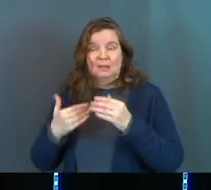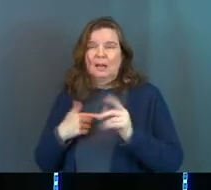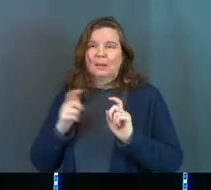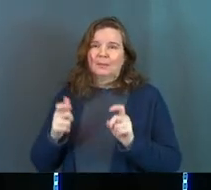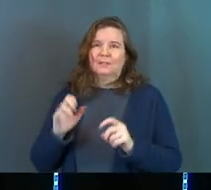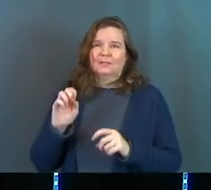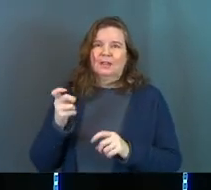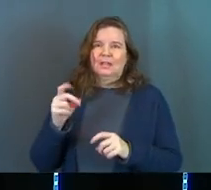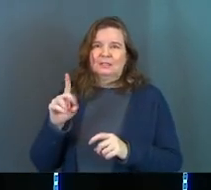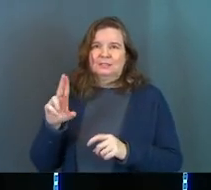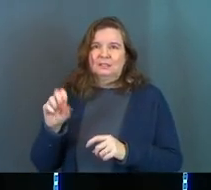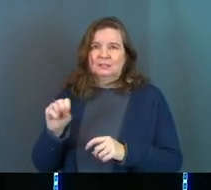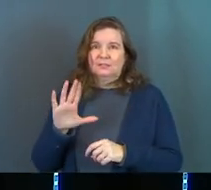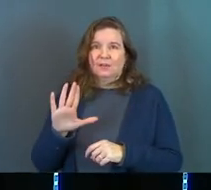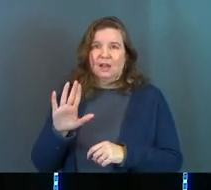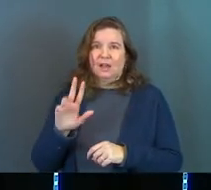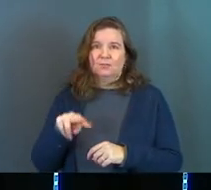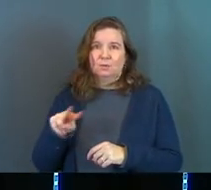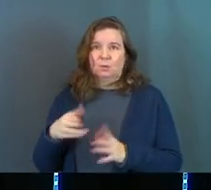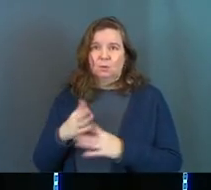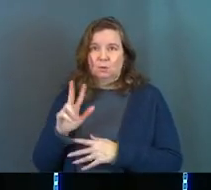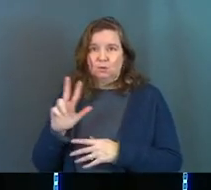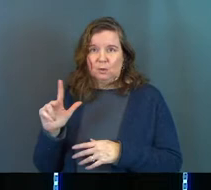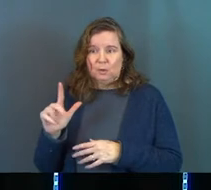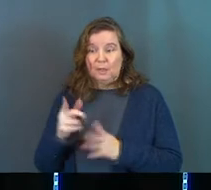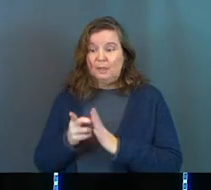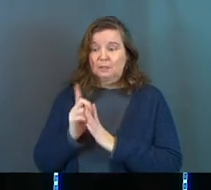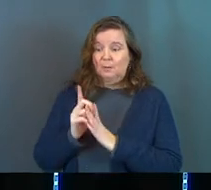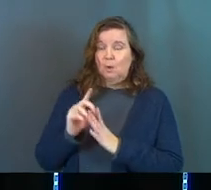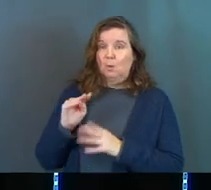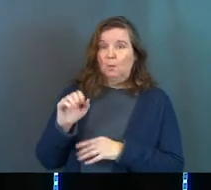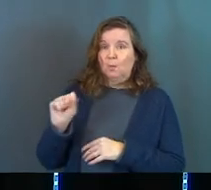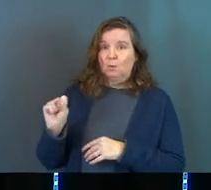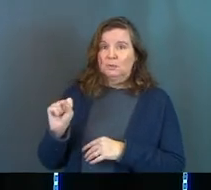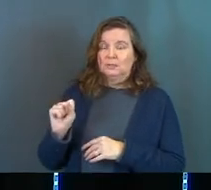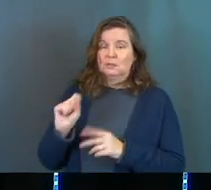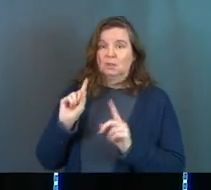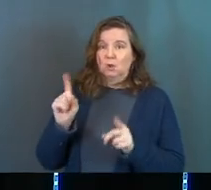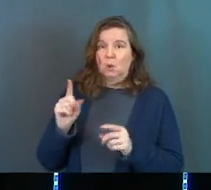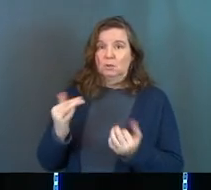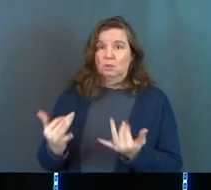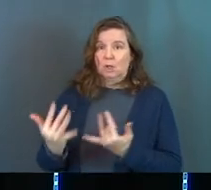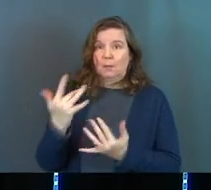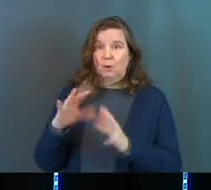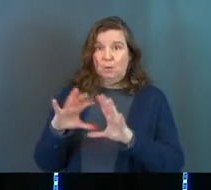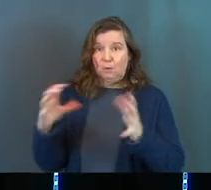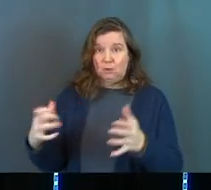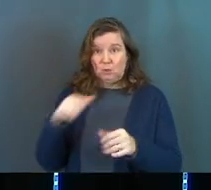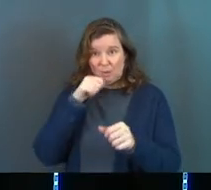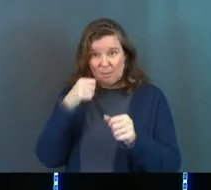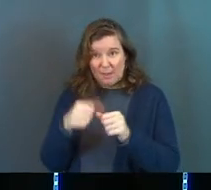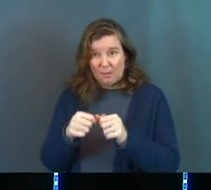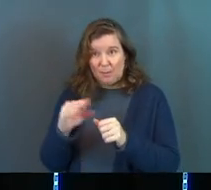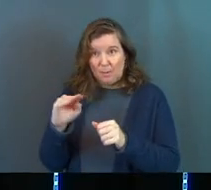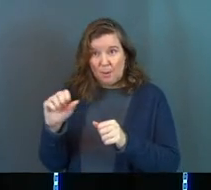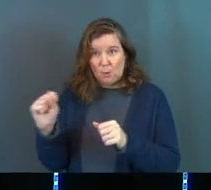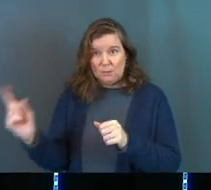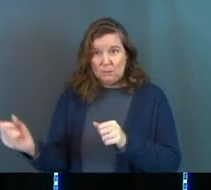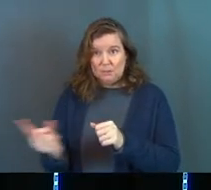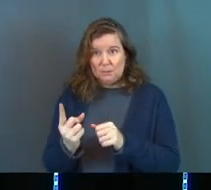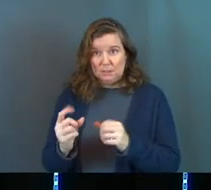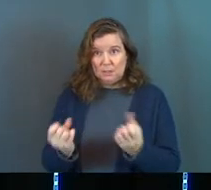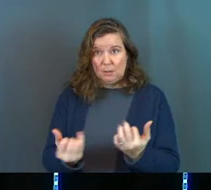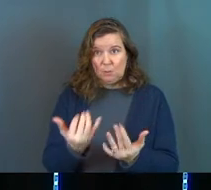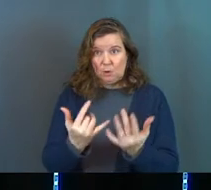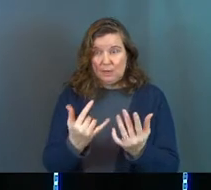giving you Exodus 5, 22 through 23 right there. There's this moment where Moses goes to the burning bush. And do you remember when Moses is at the burning bush